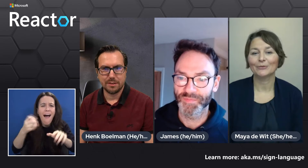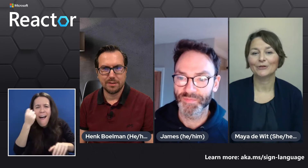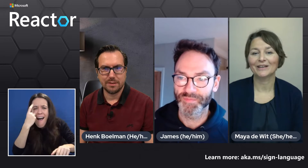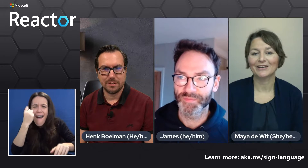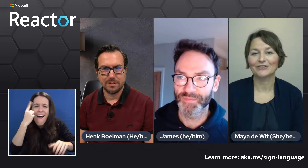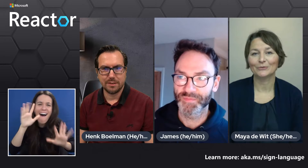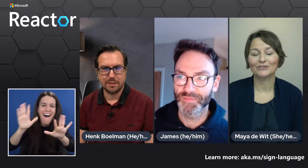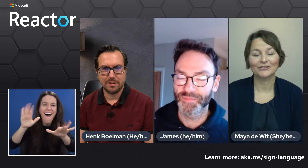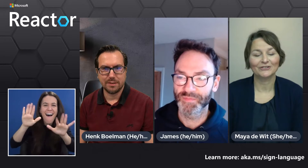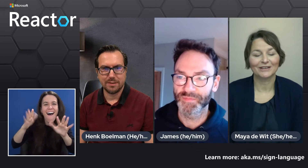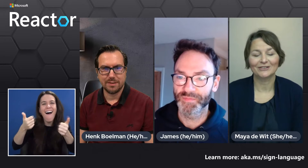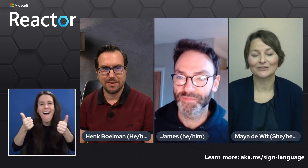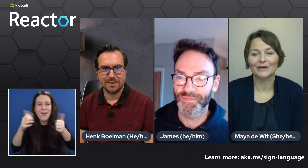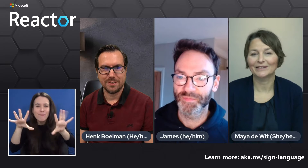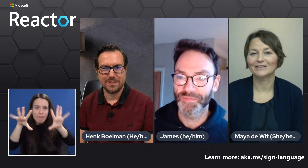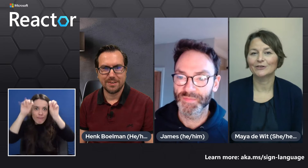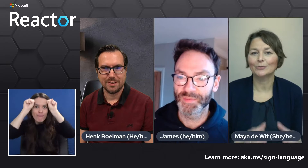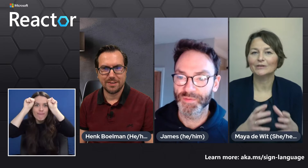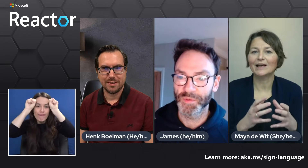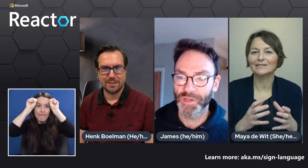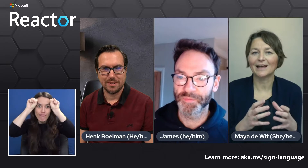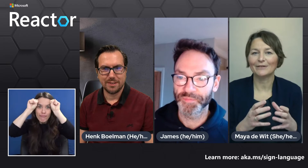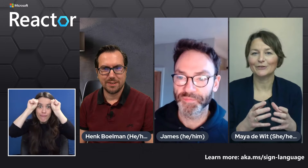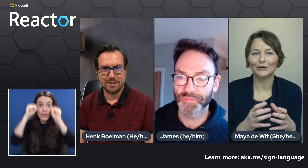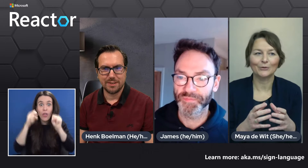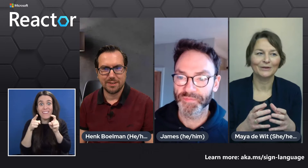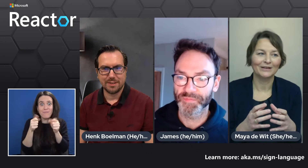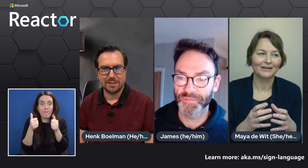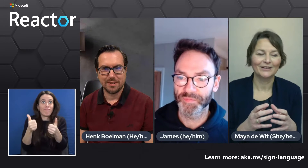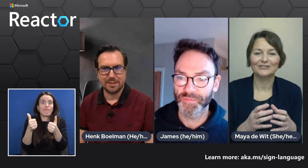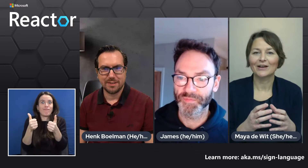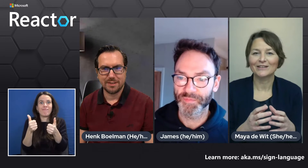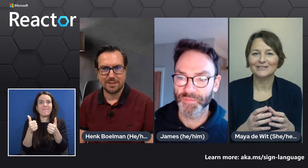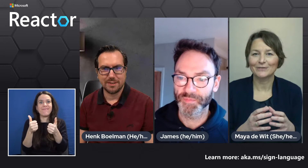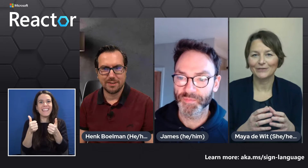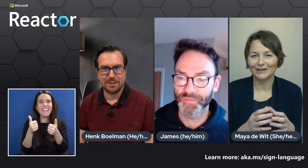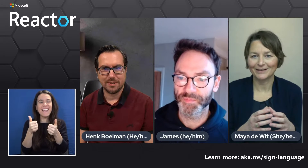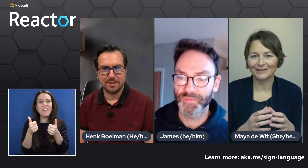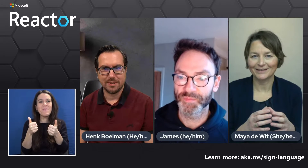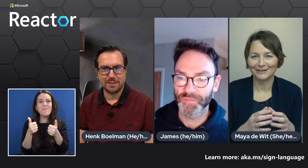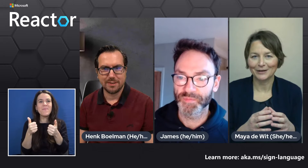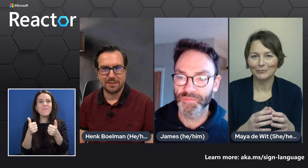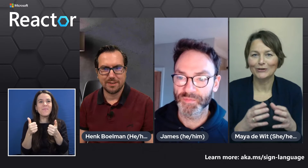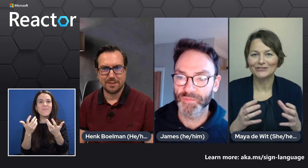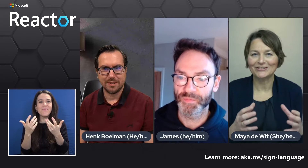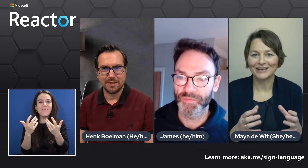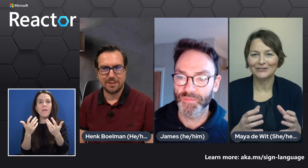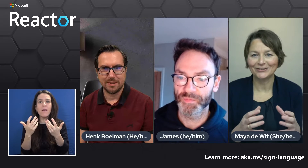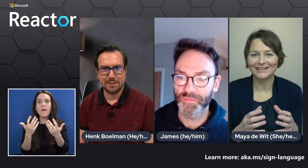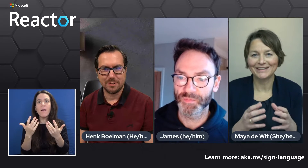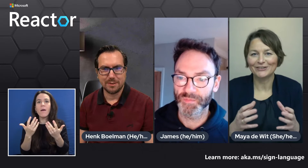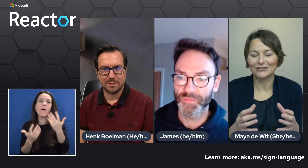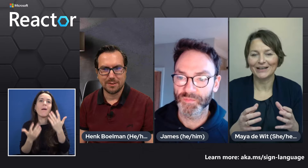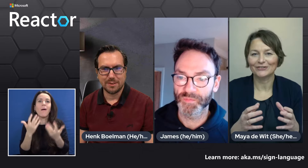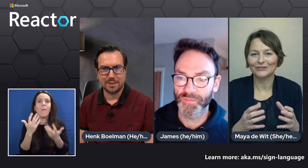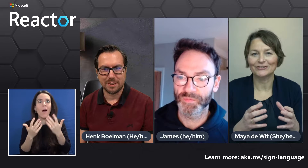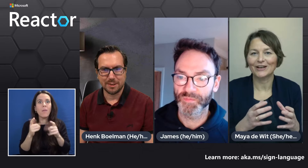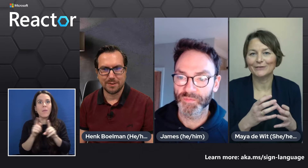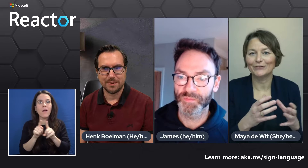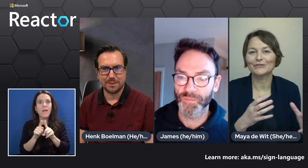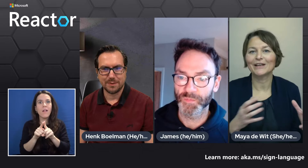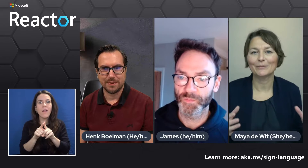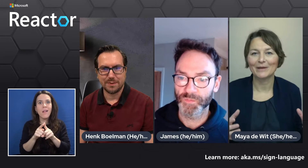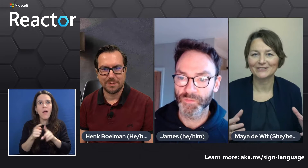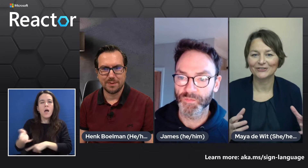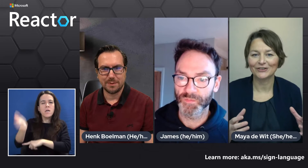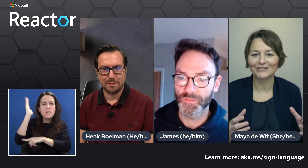that communication, which it's great. You will not have, a scientific presentation in International Sign if